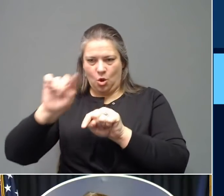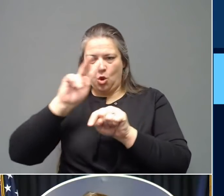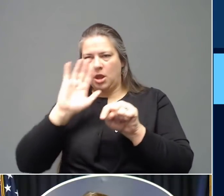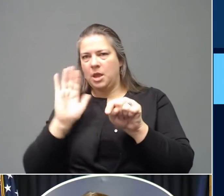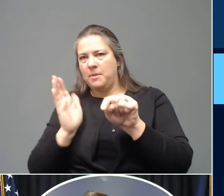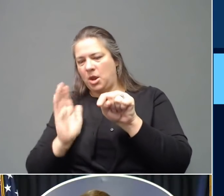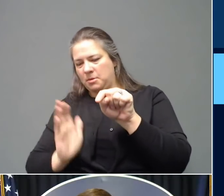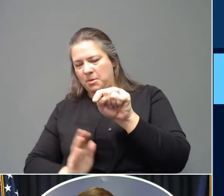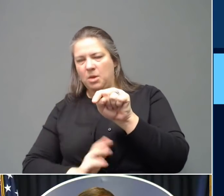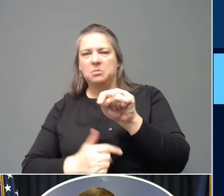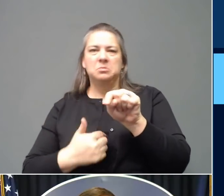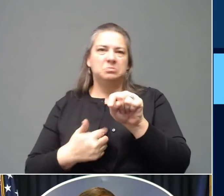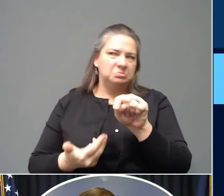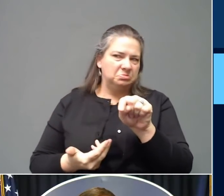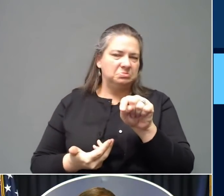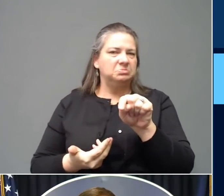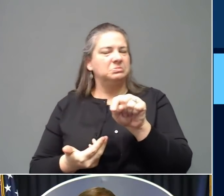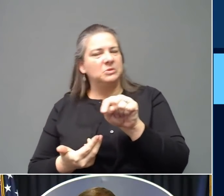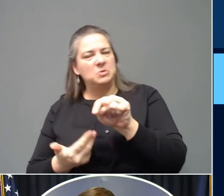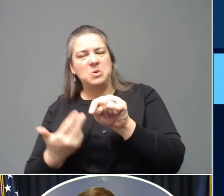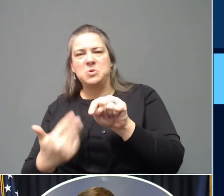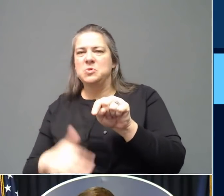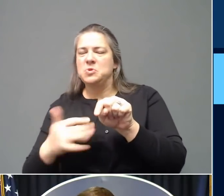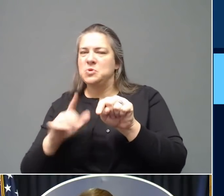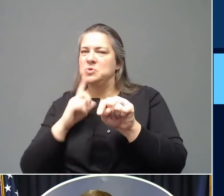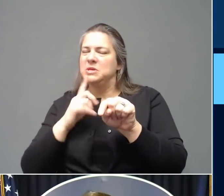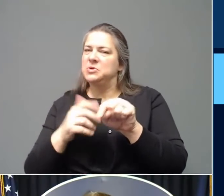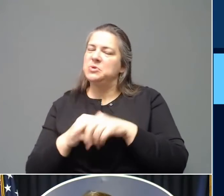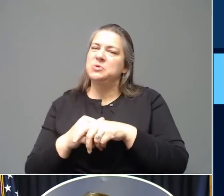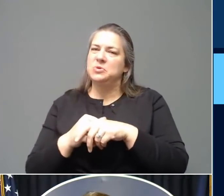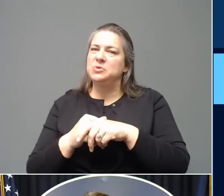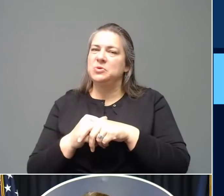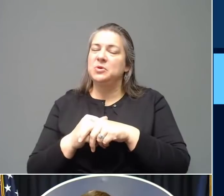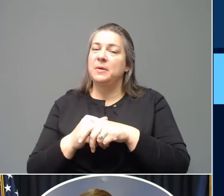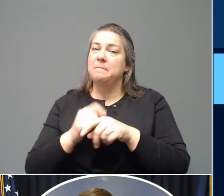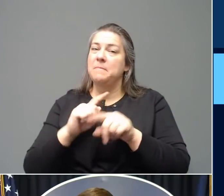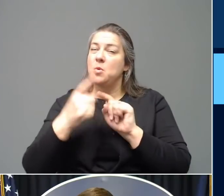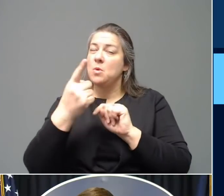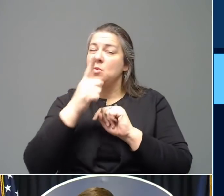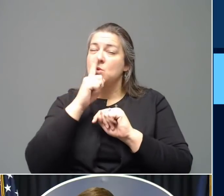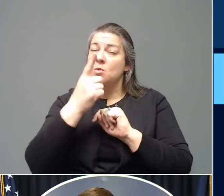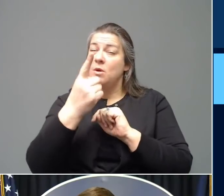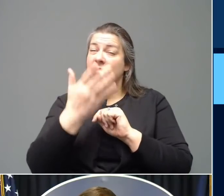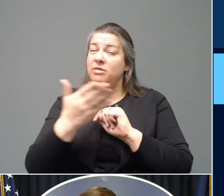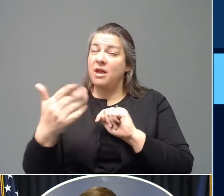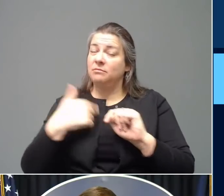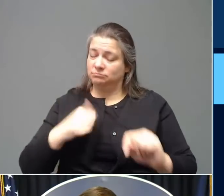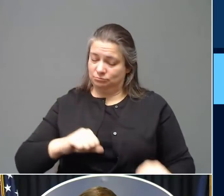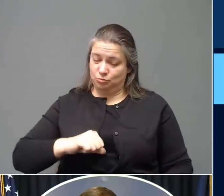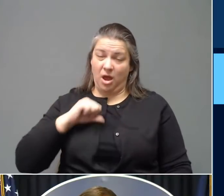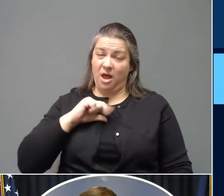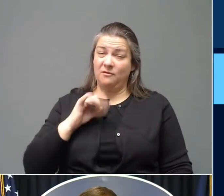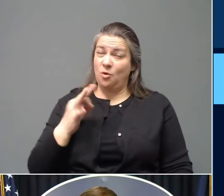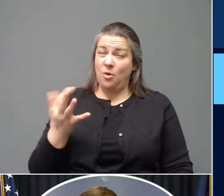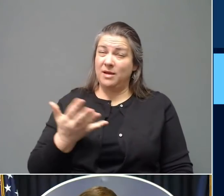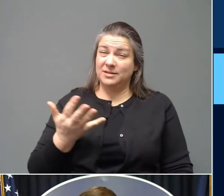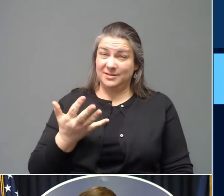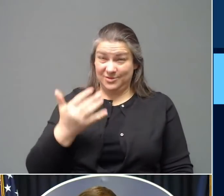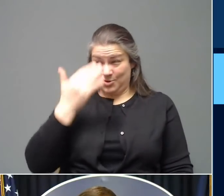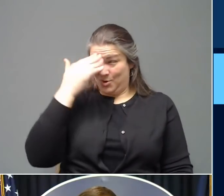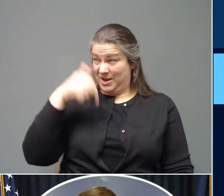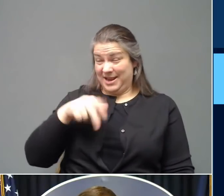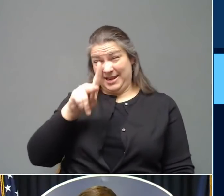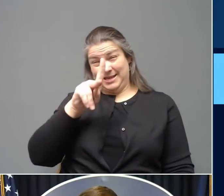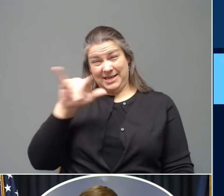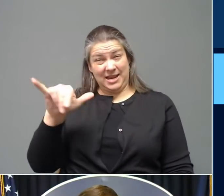us. This is the one that we ought to feel very proud of. In one of the most unhealthy states in the country, we're 41st